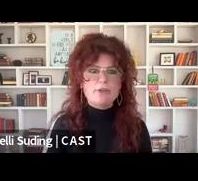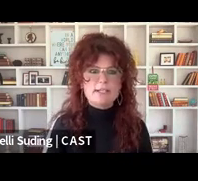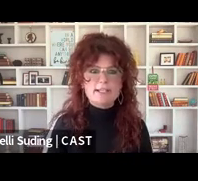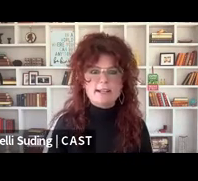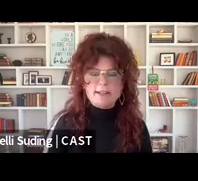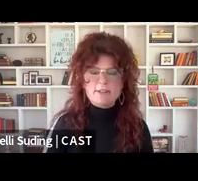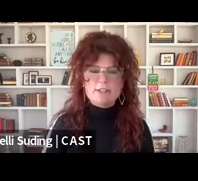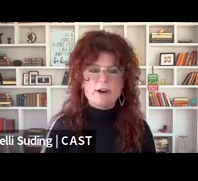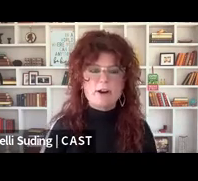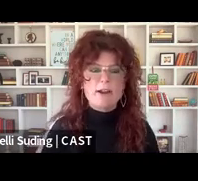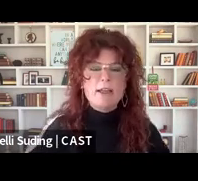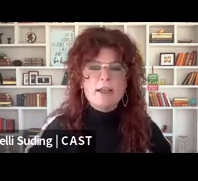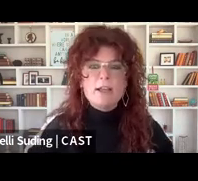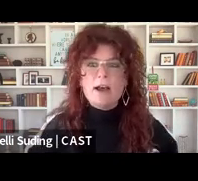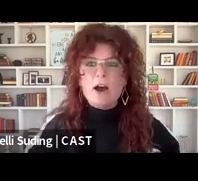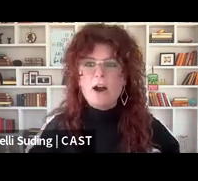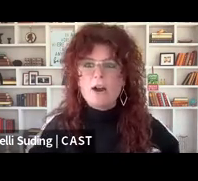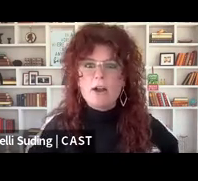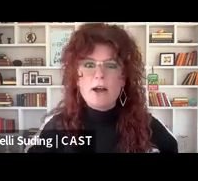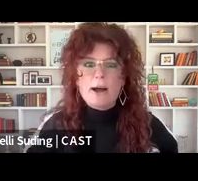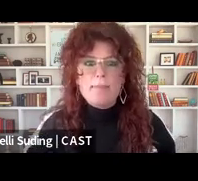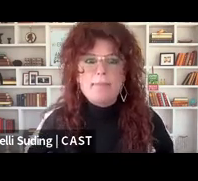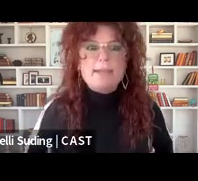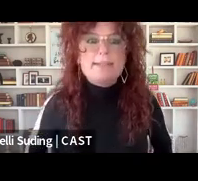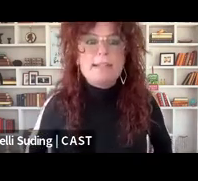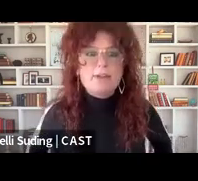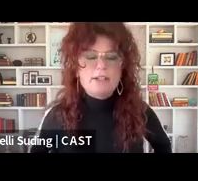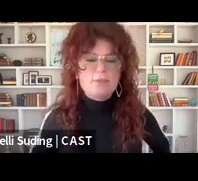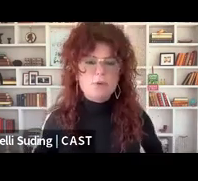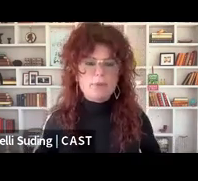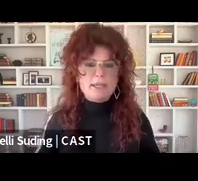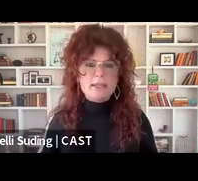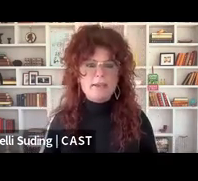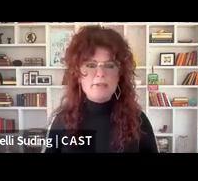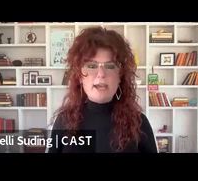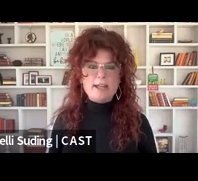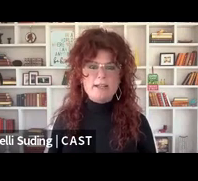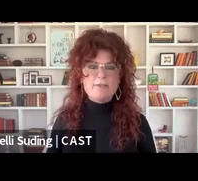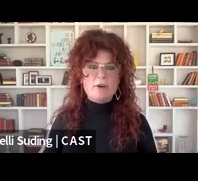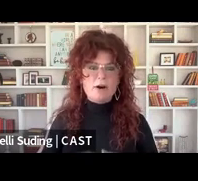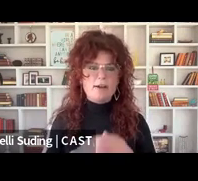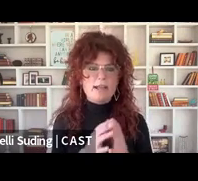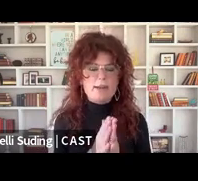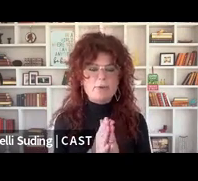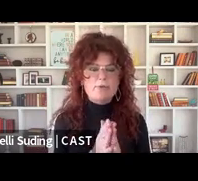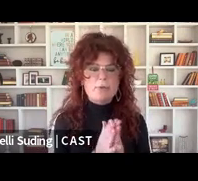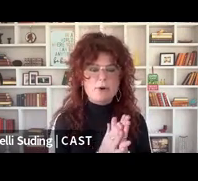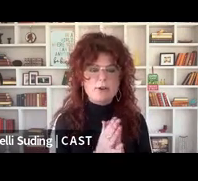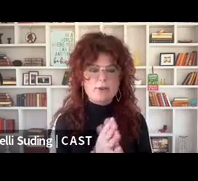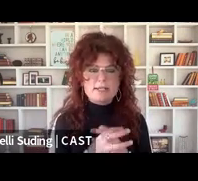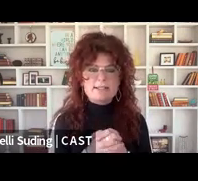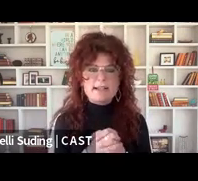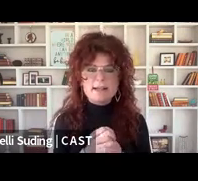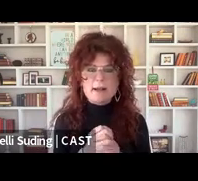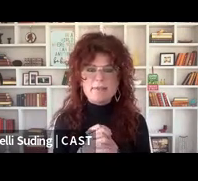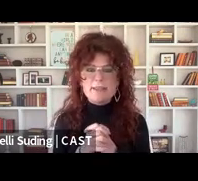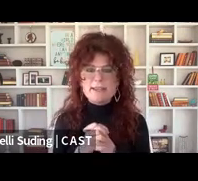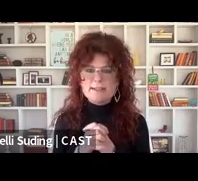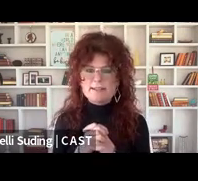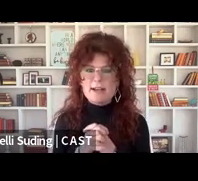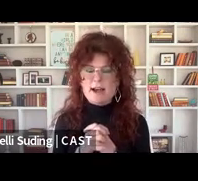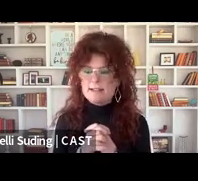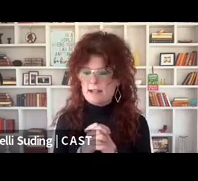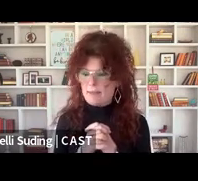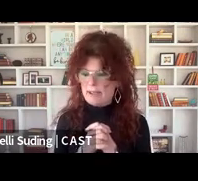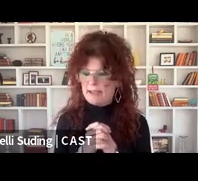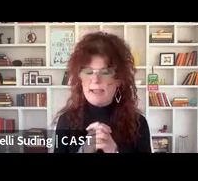for you if you didn't get it at the start. Our next series will be vetting on April 4th. I'm excited about